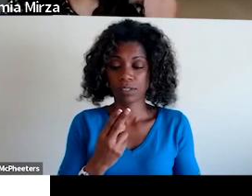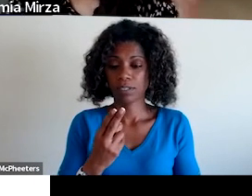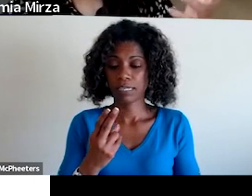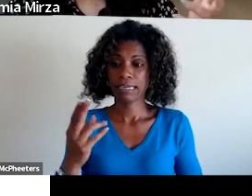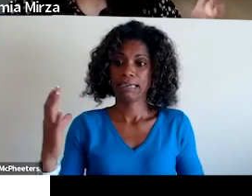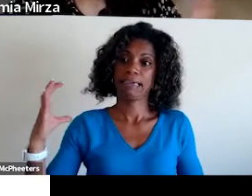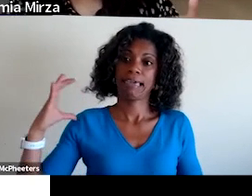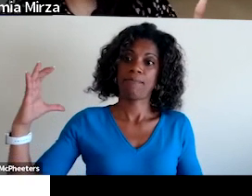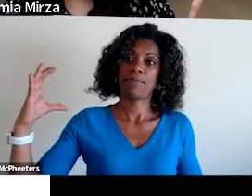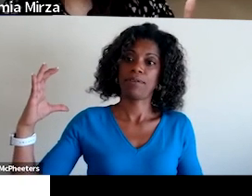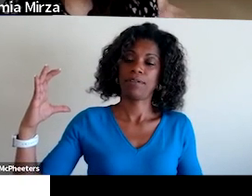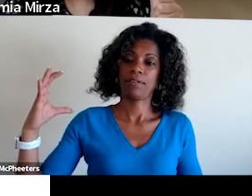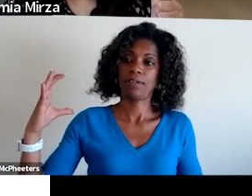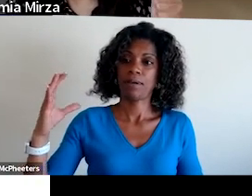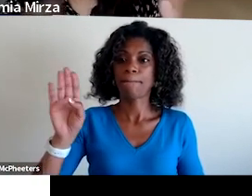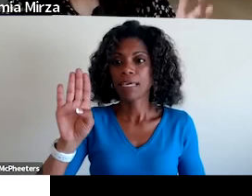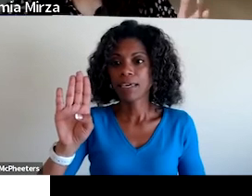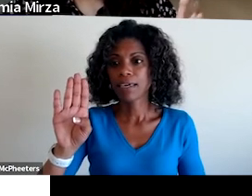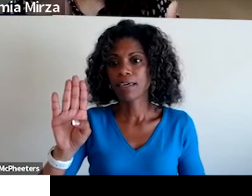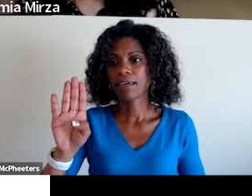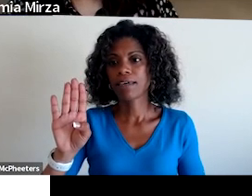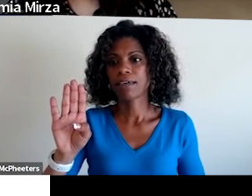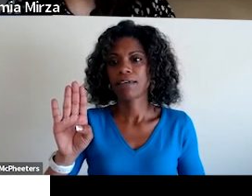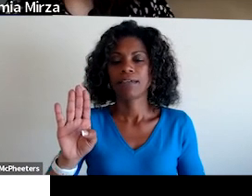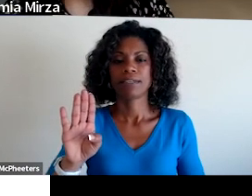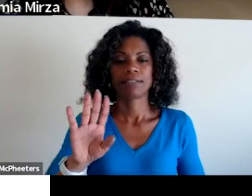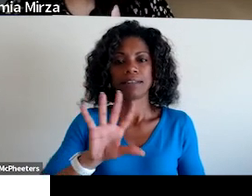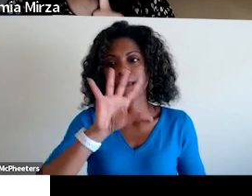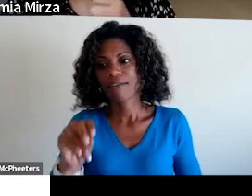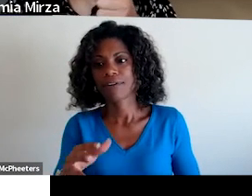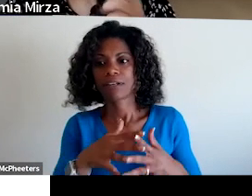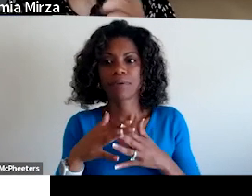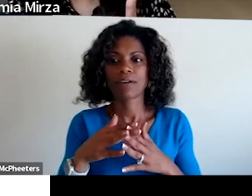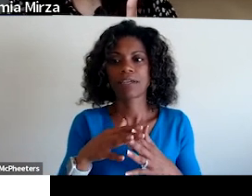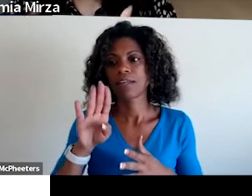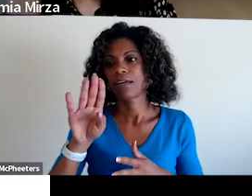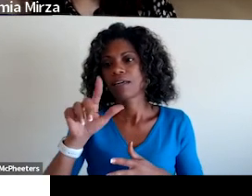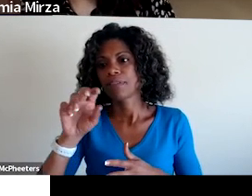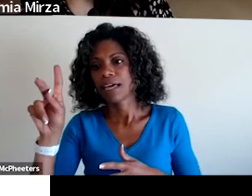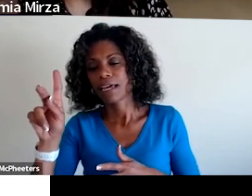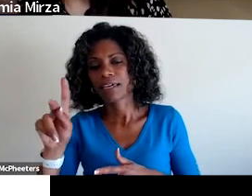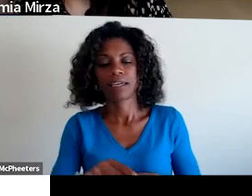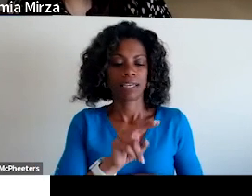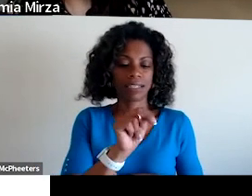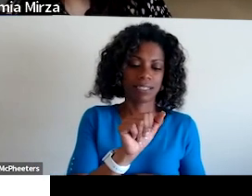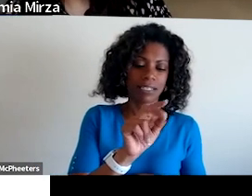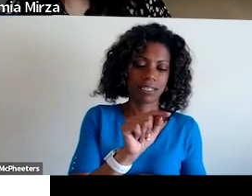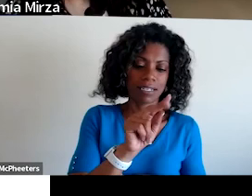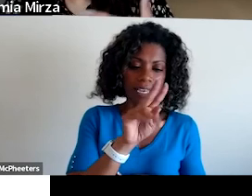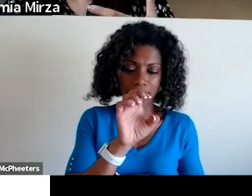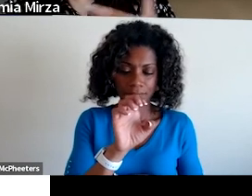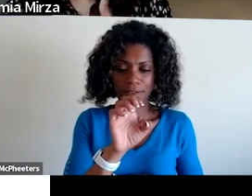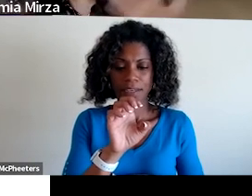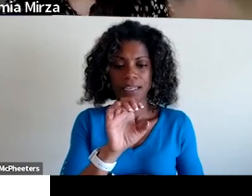ethnicities? Is it capital B? Is it lowercase b? Is it African American? Is it Black? Is it Native Indigenous? Is it Native